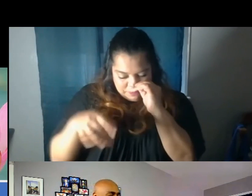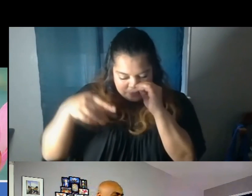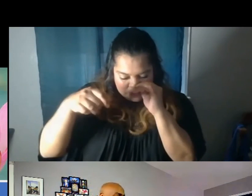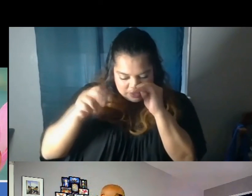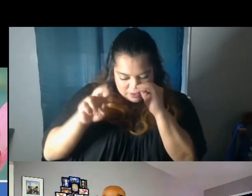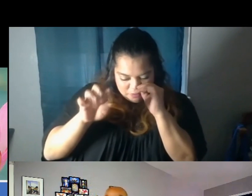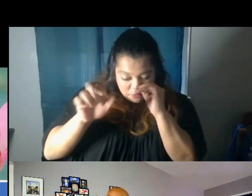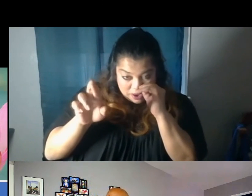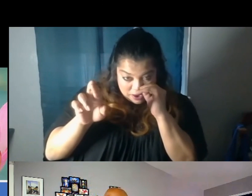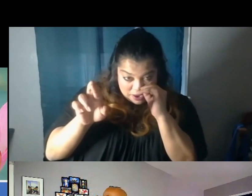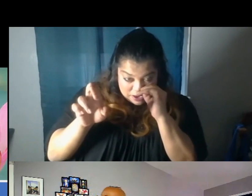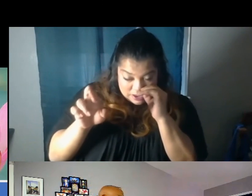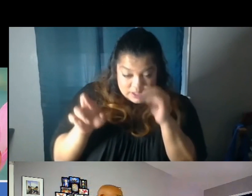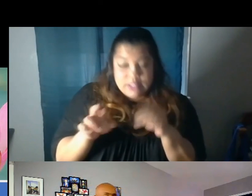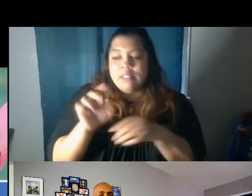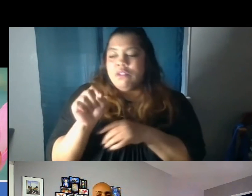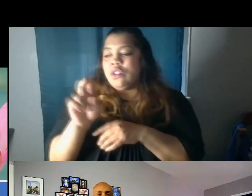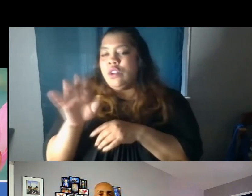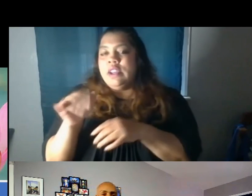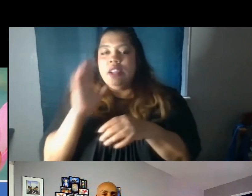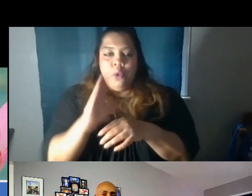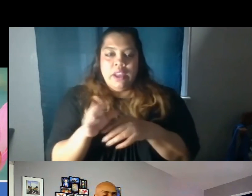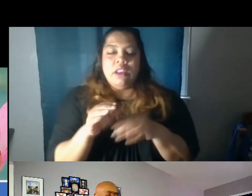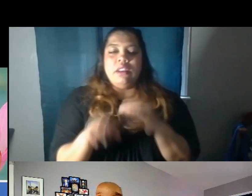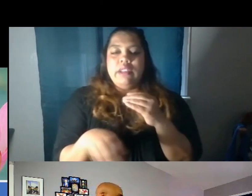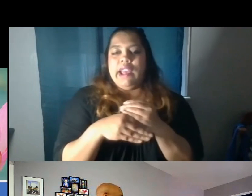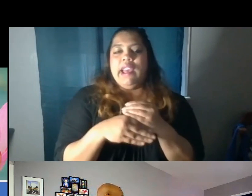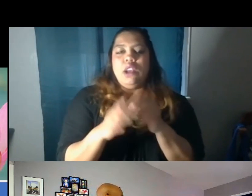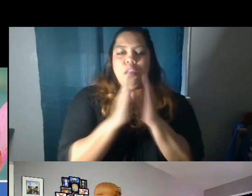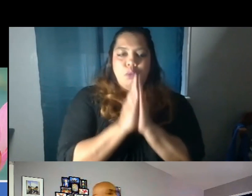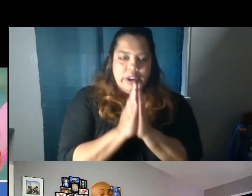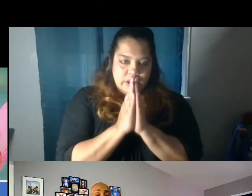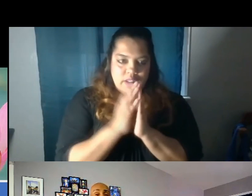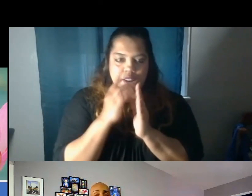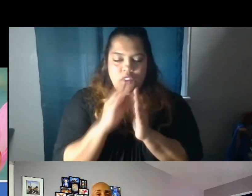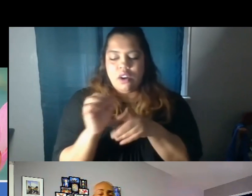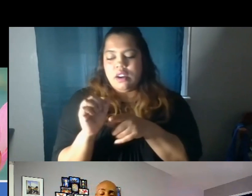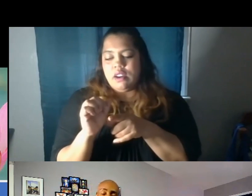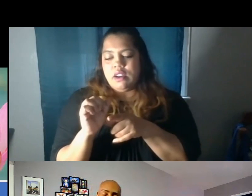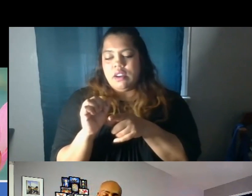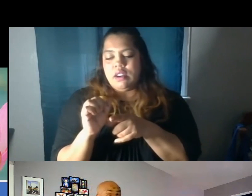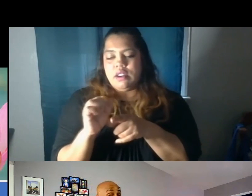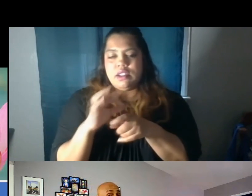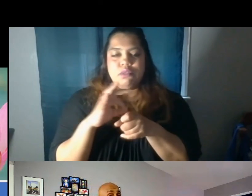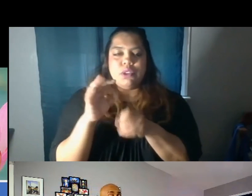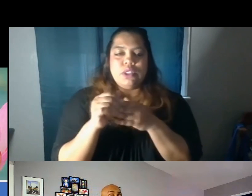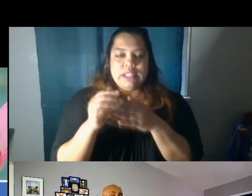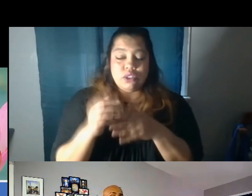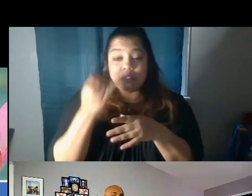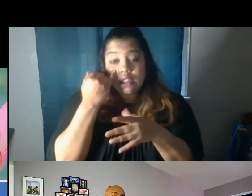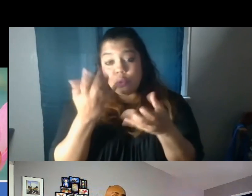in a breakout room for prayer, one-on-one prayer session with a practitioner. If you aren't able to stay on, but you would still